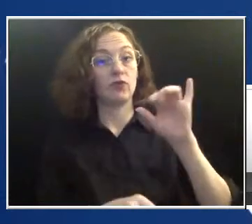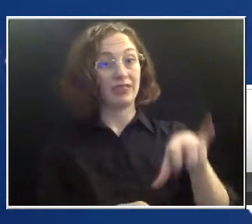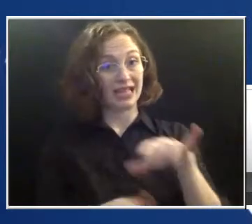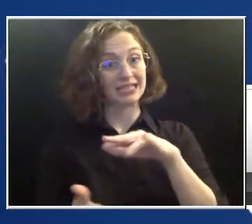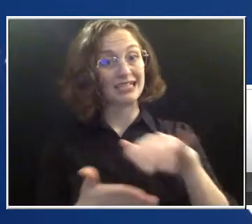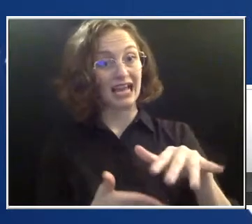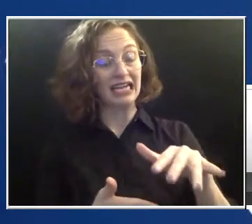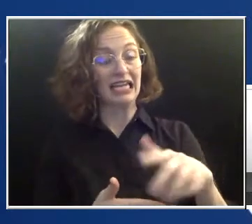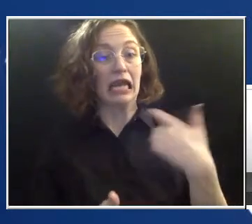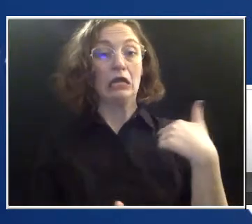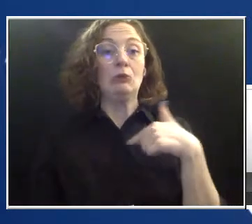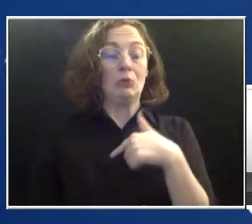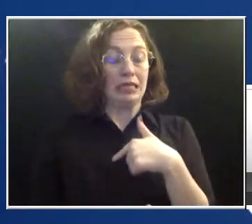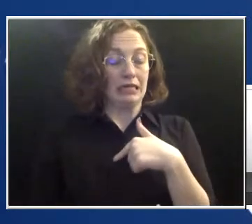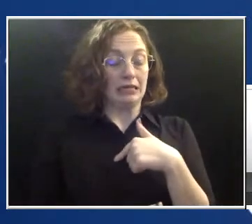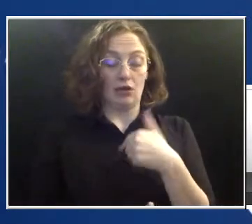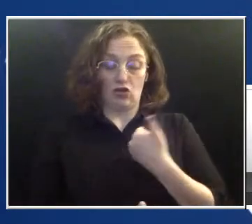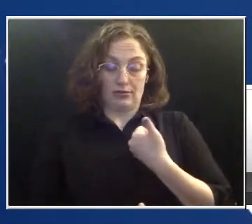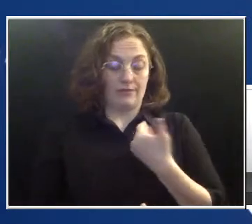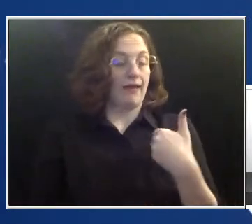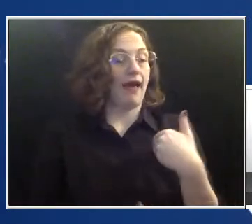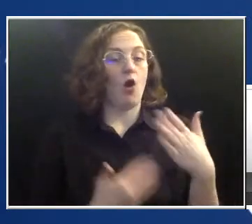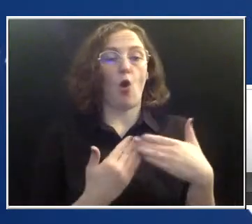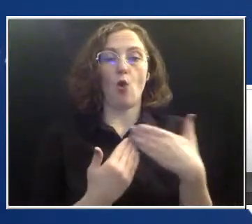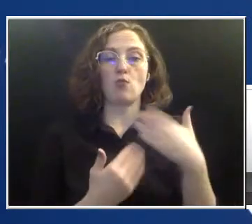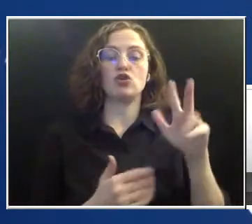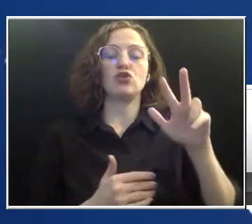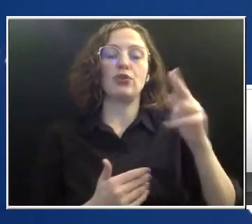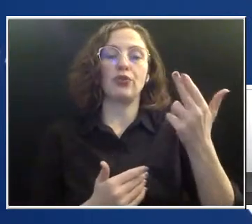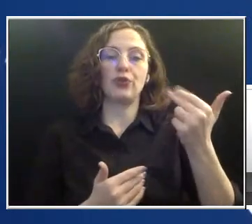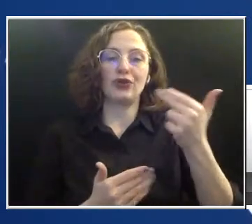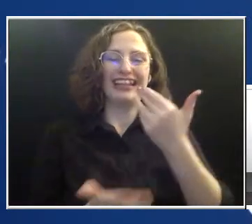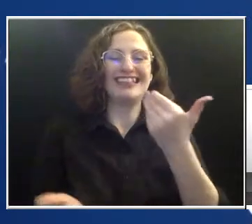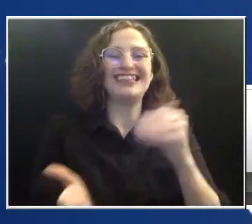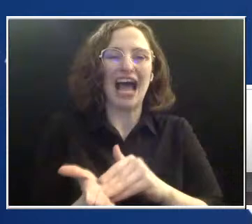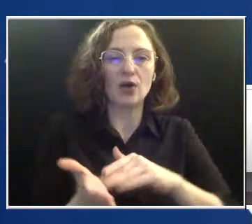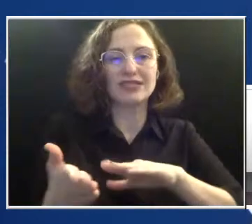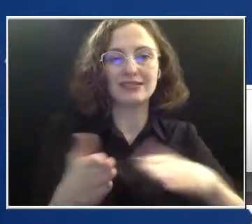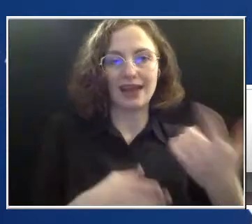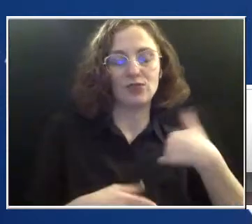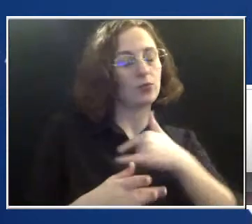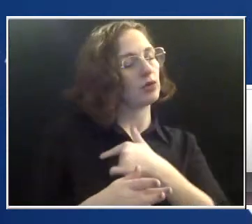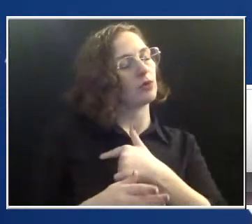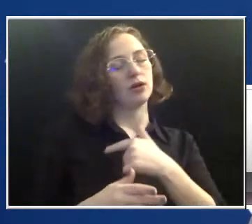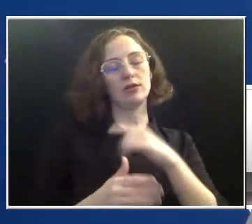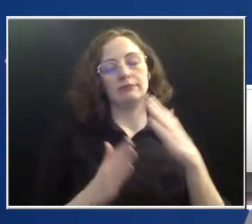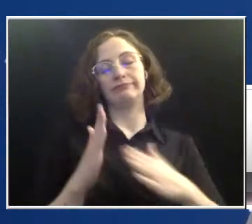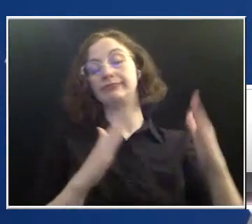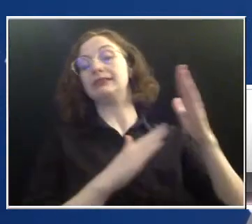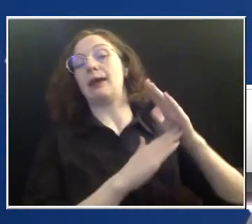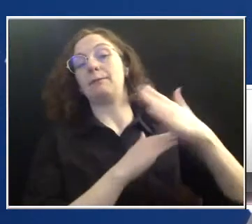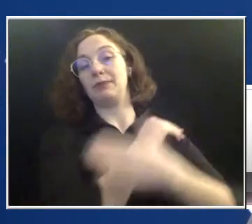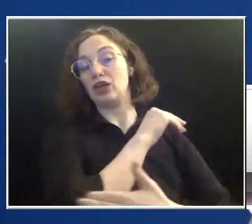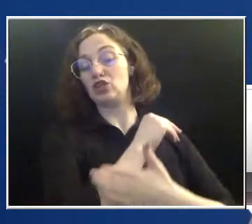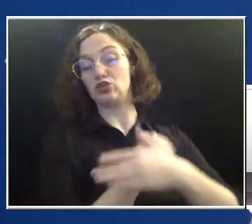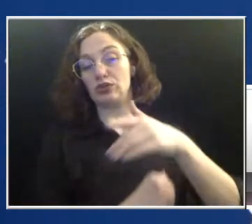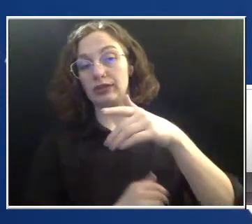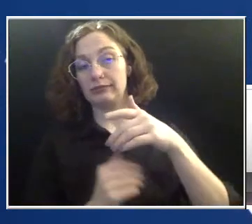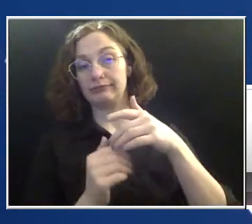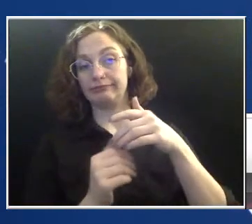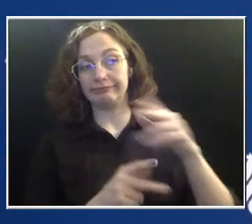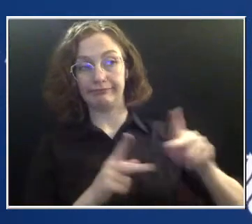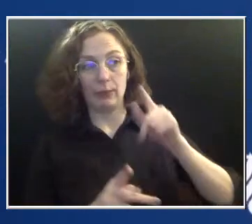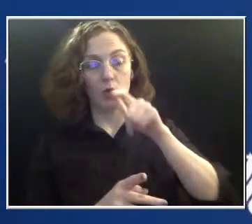13,000 deaths due to hydroxychloroquine. We were the leader in that. So these are estimates.